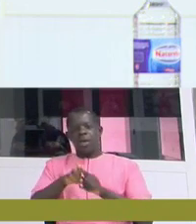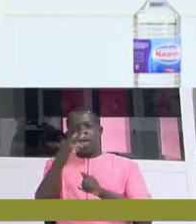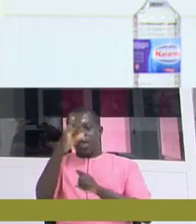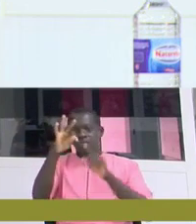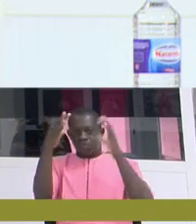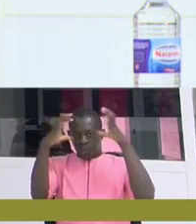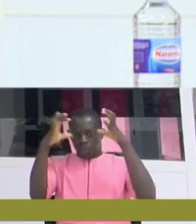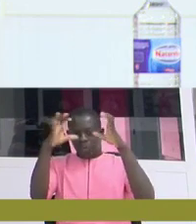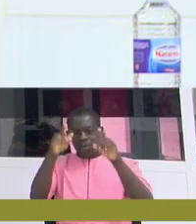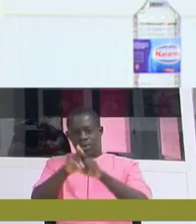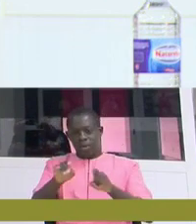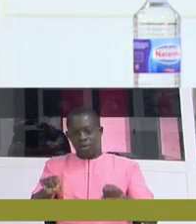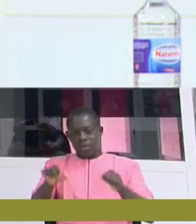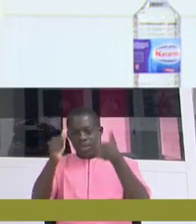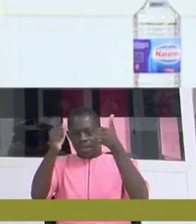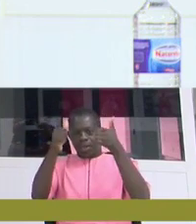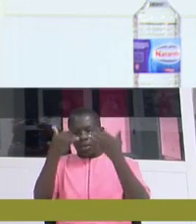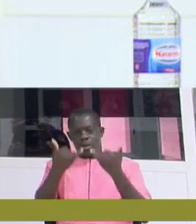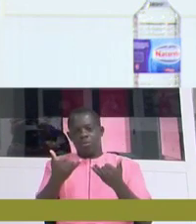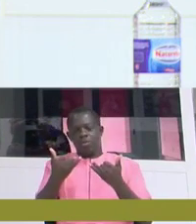wulta. Because if this case should